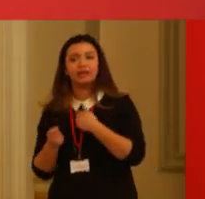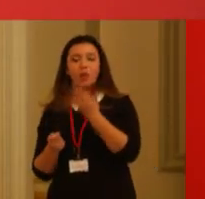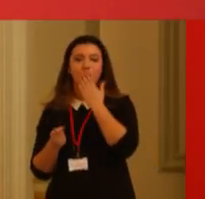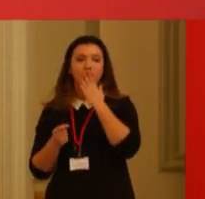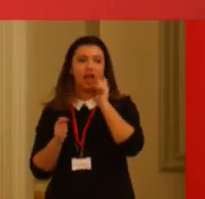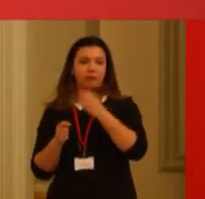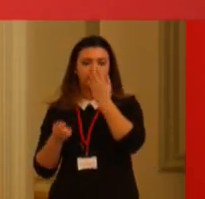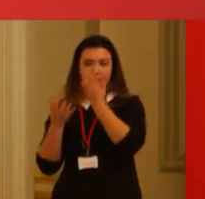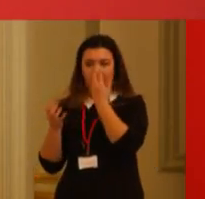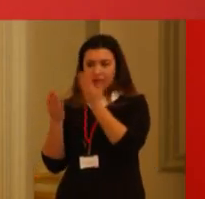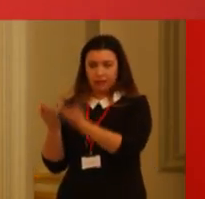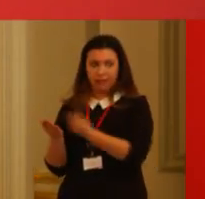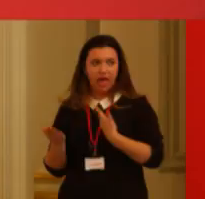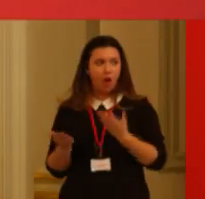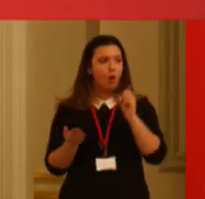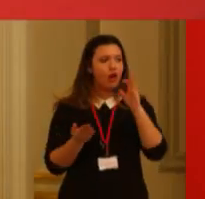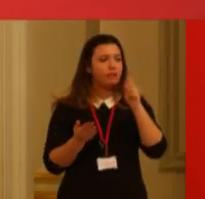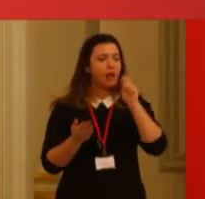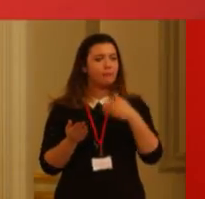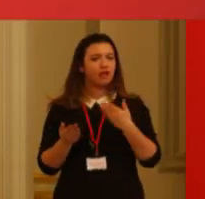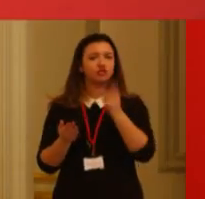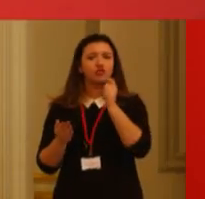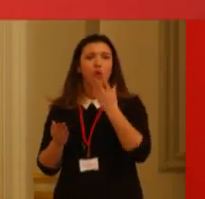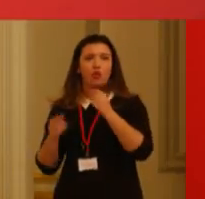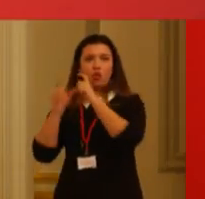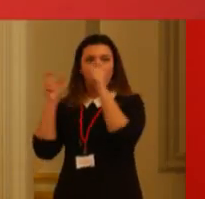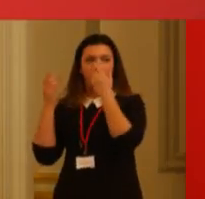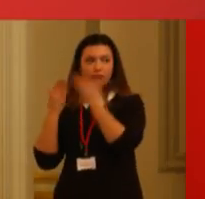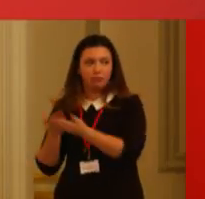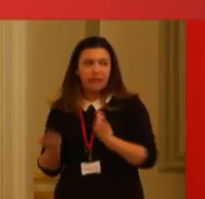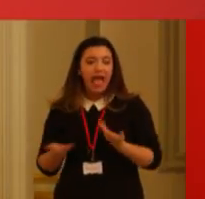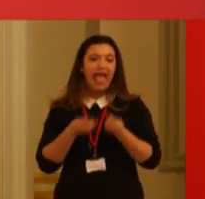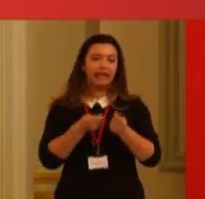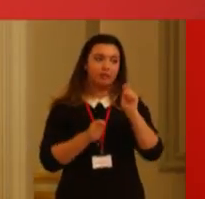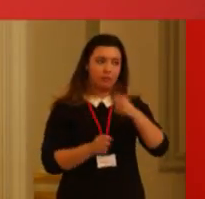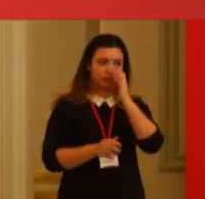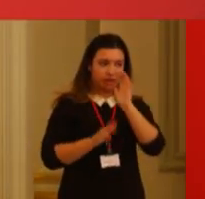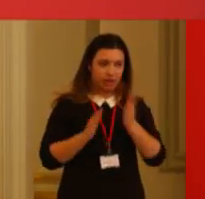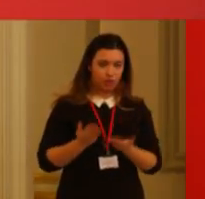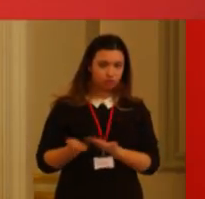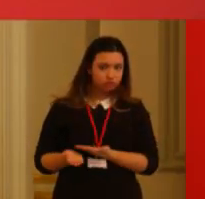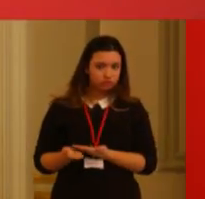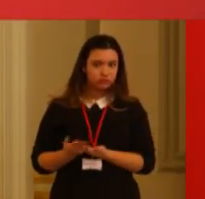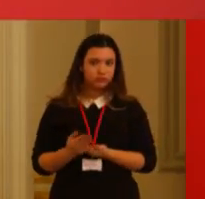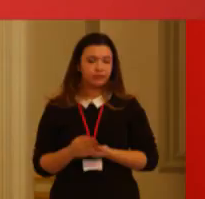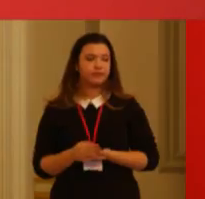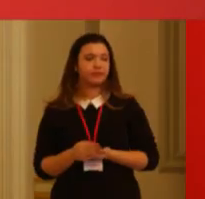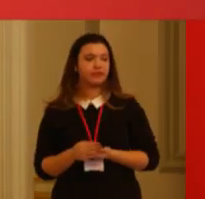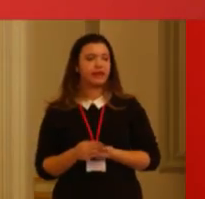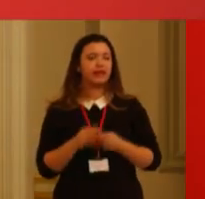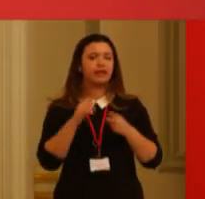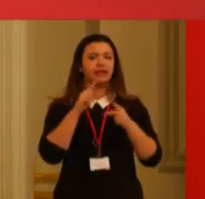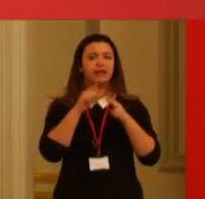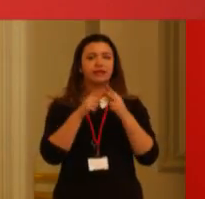we believe that it's all to be done by schools. But then you have an education failing to instruct, and how can